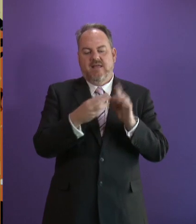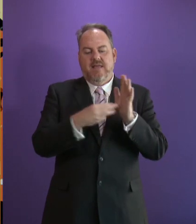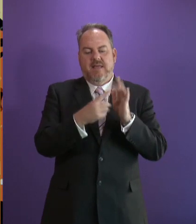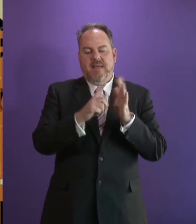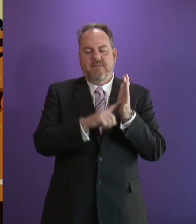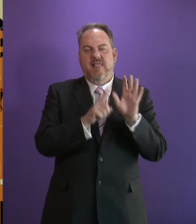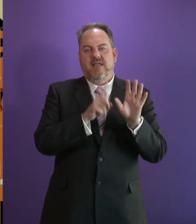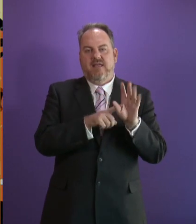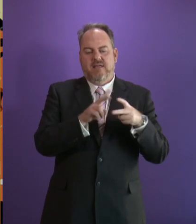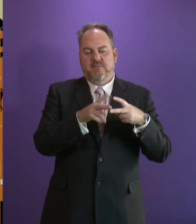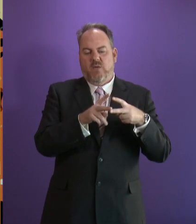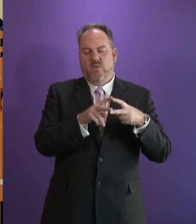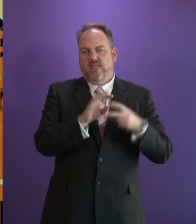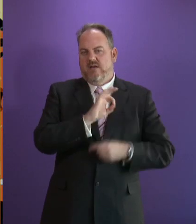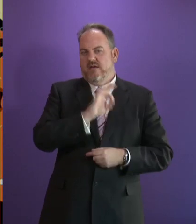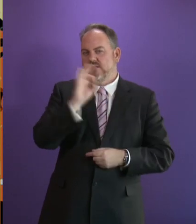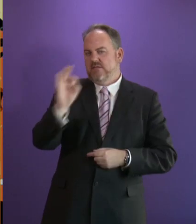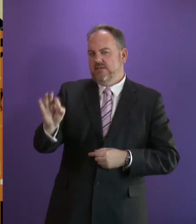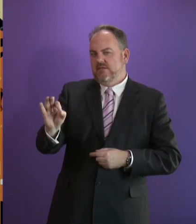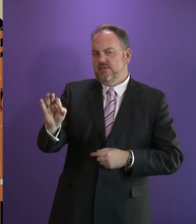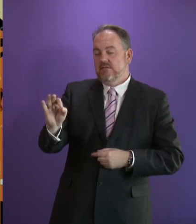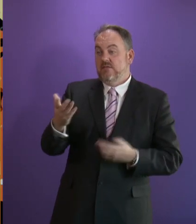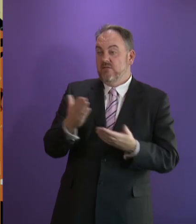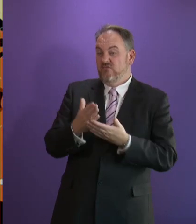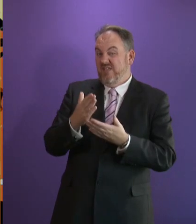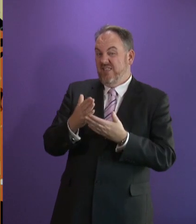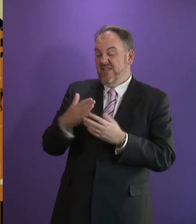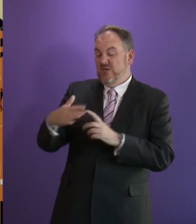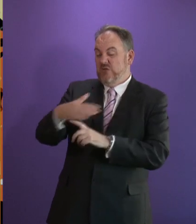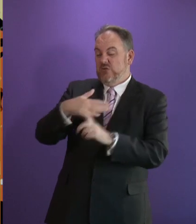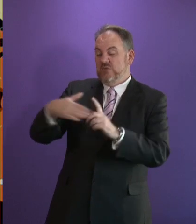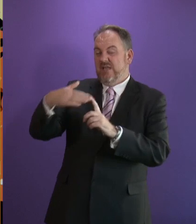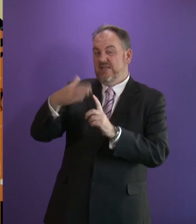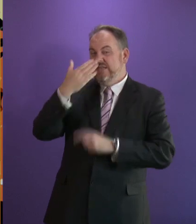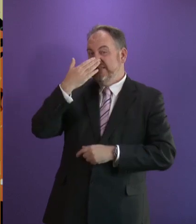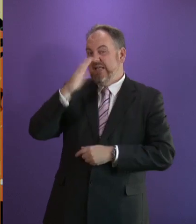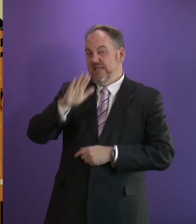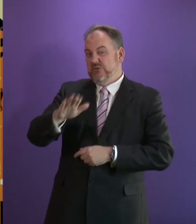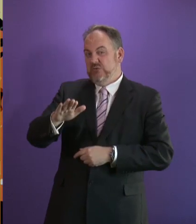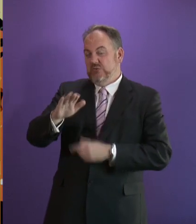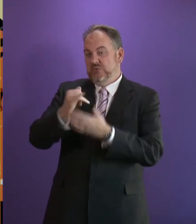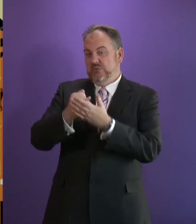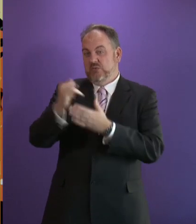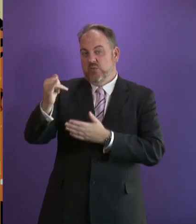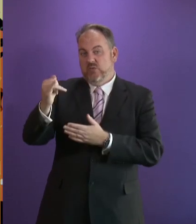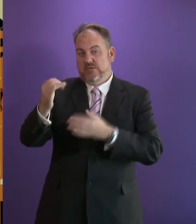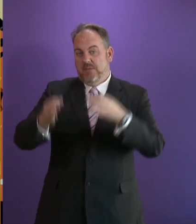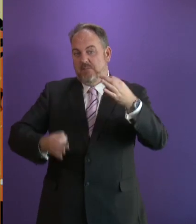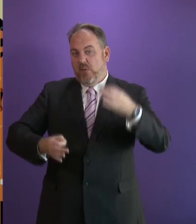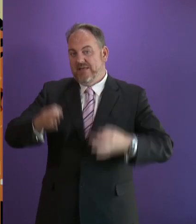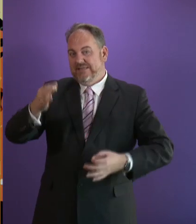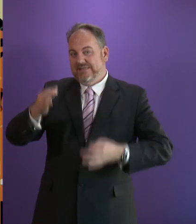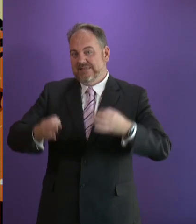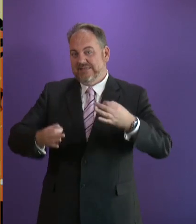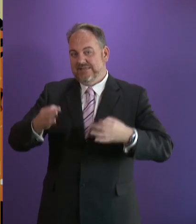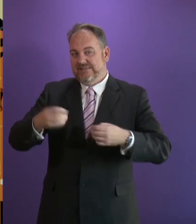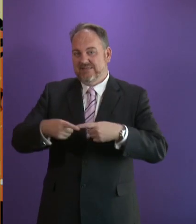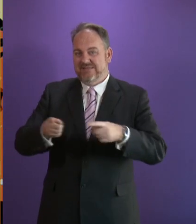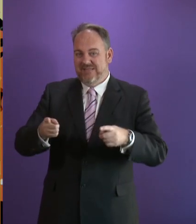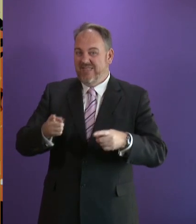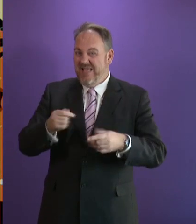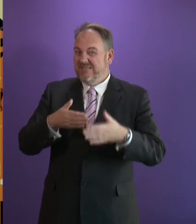Facebook. And they're saying society's attitude towards politics and politicians is a significant barrier to